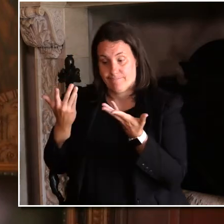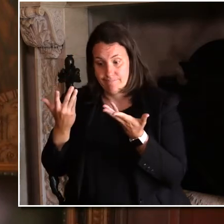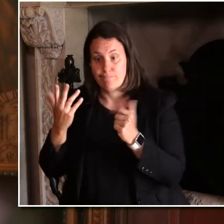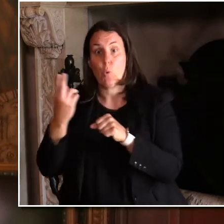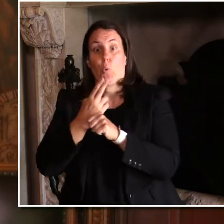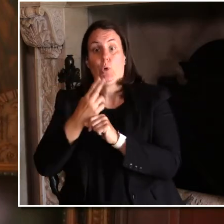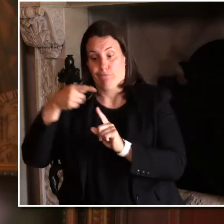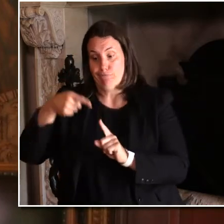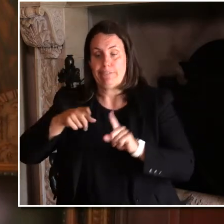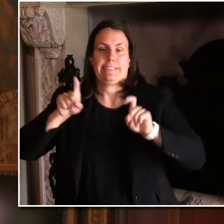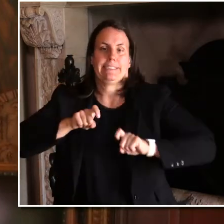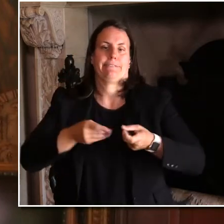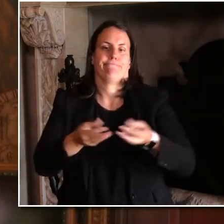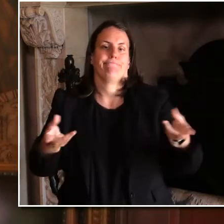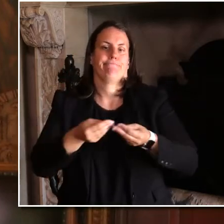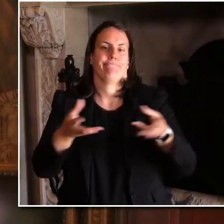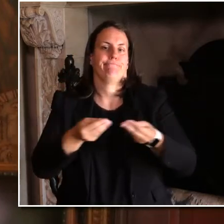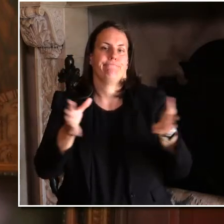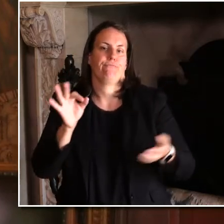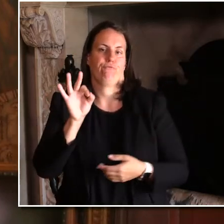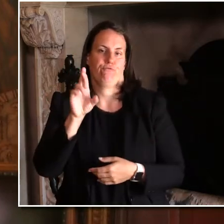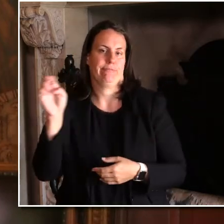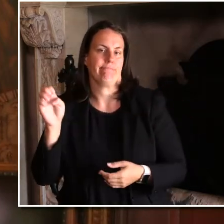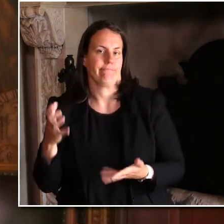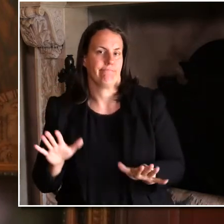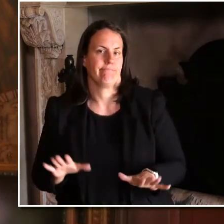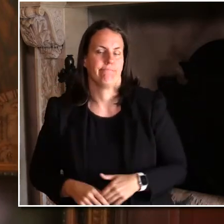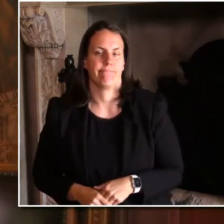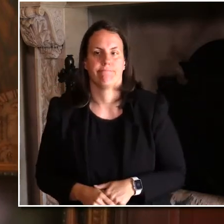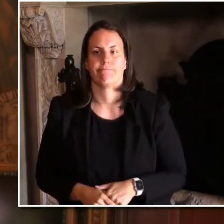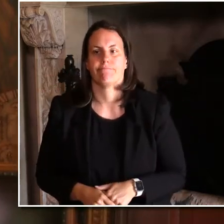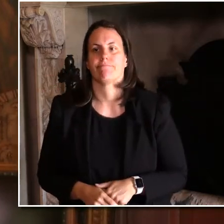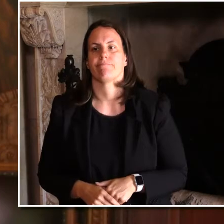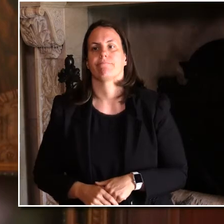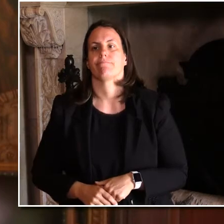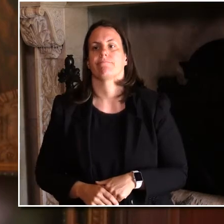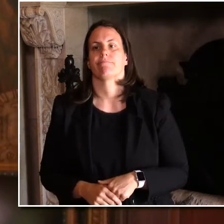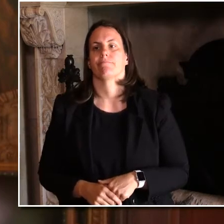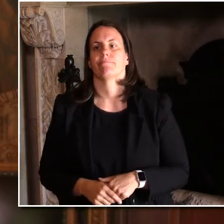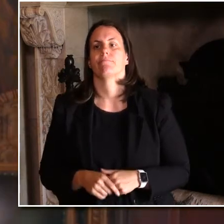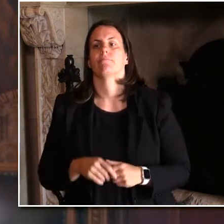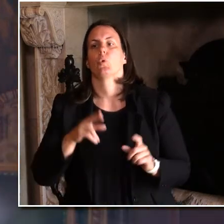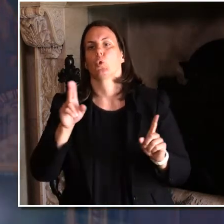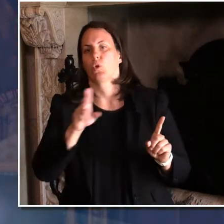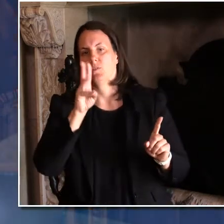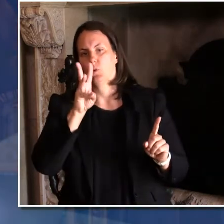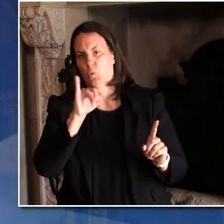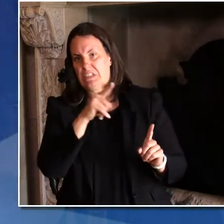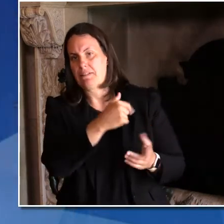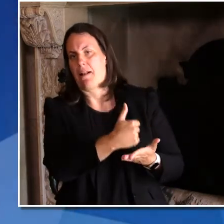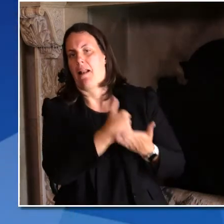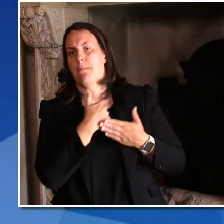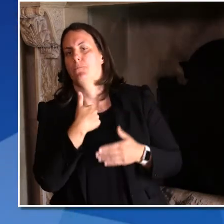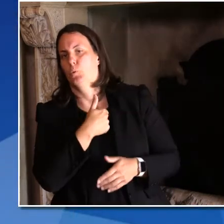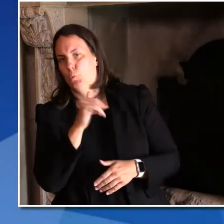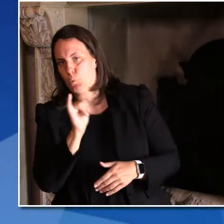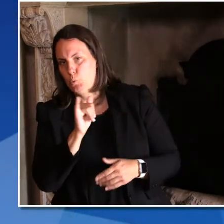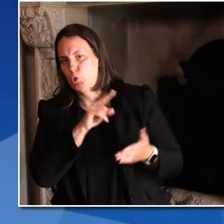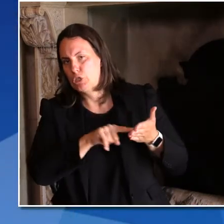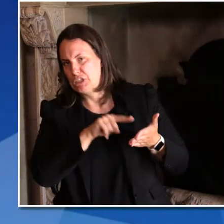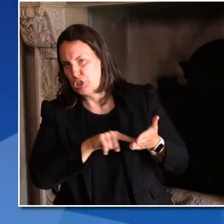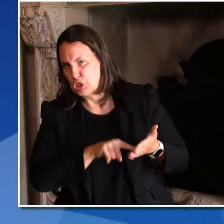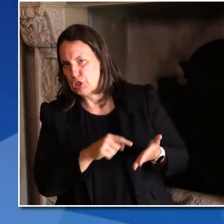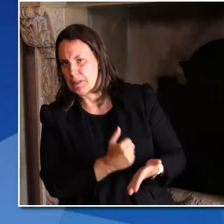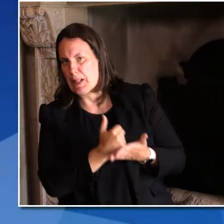our research partners through the University of Wisconsin system. Thank you, Sean. Now to Jessica Van Egren from Up